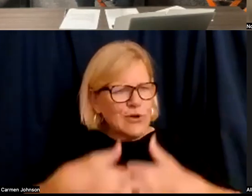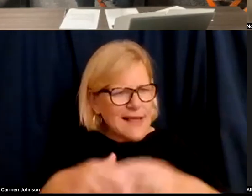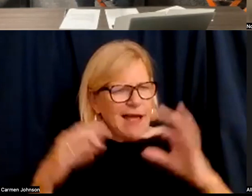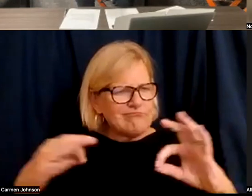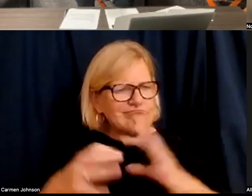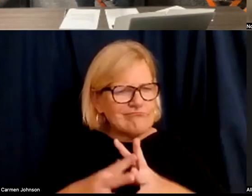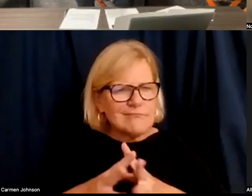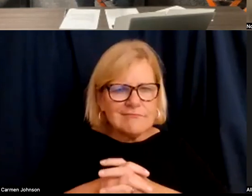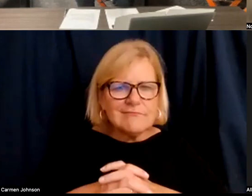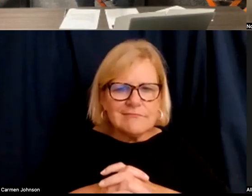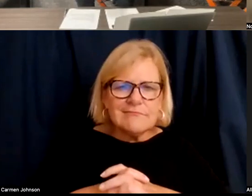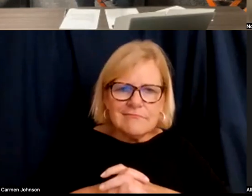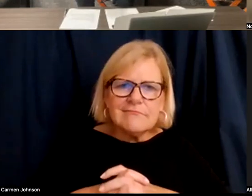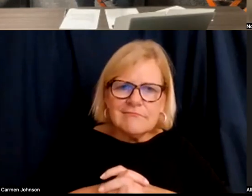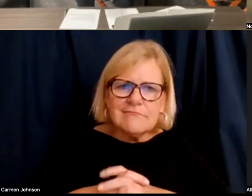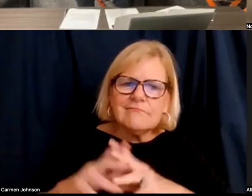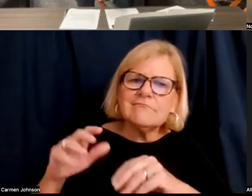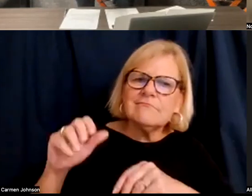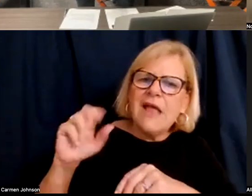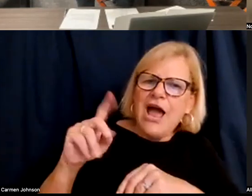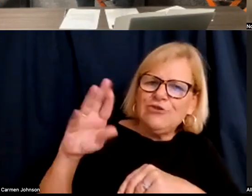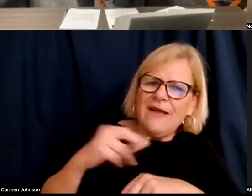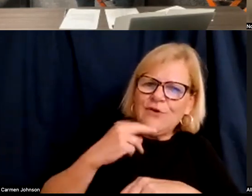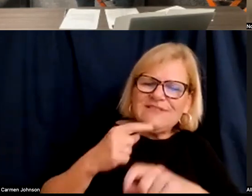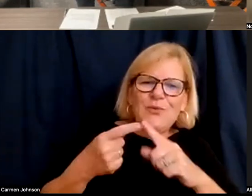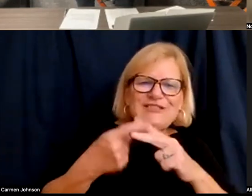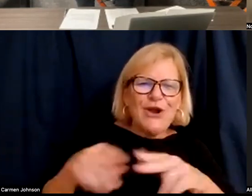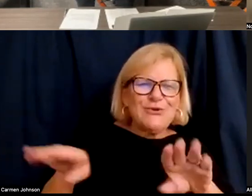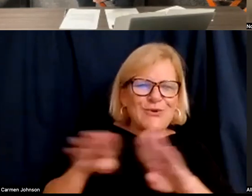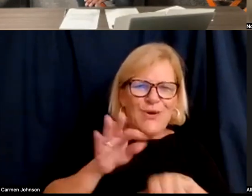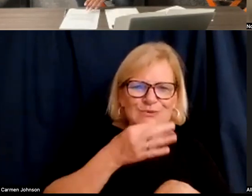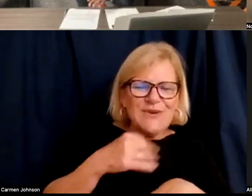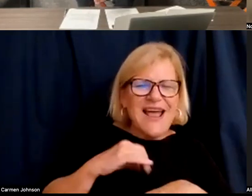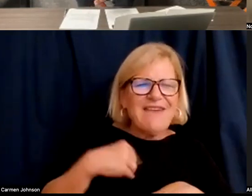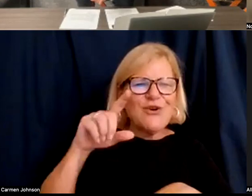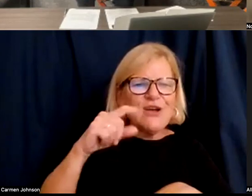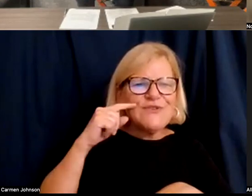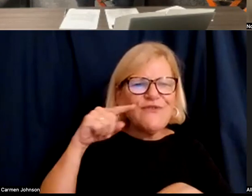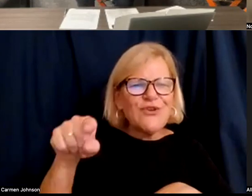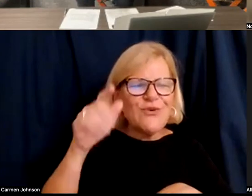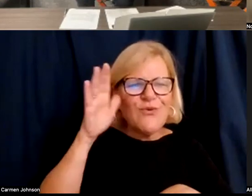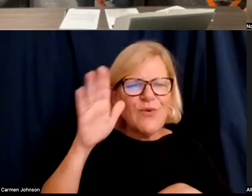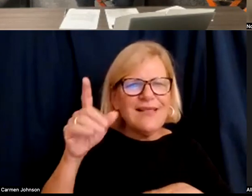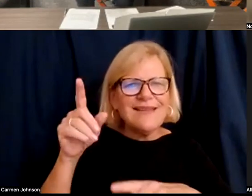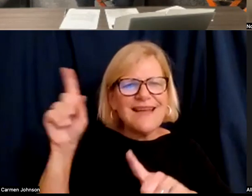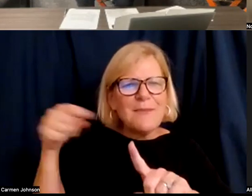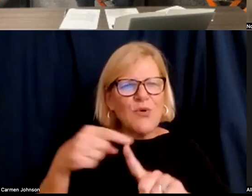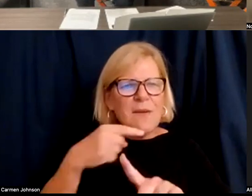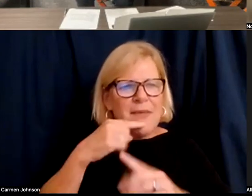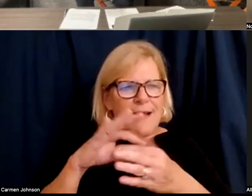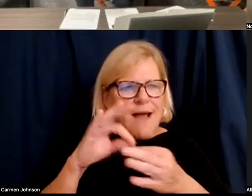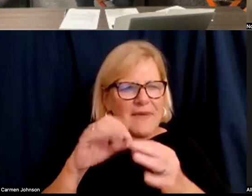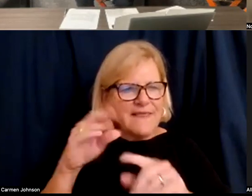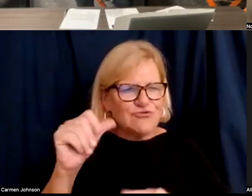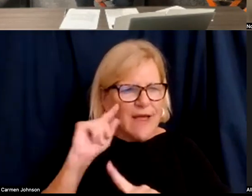Yeah. As we begin to close soon, I do have this question, and we'll also come to public comments in the chat